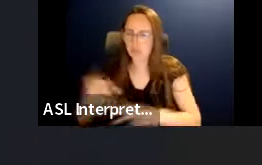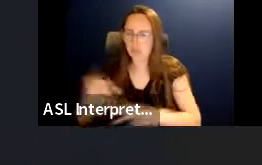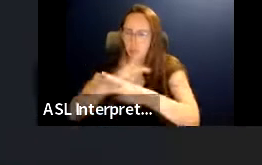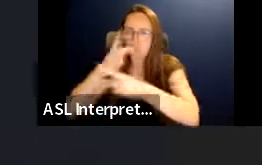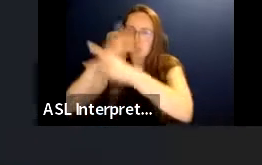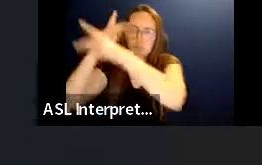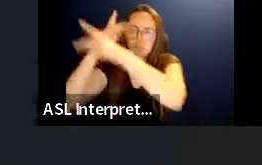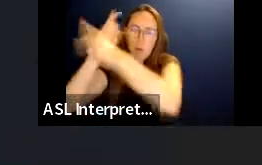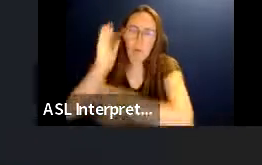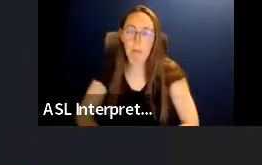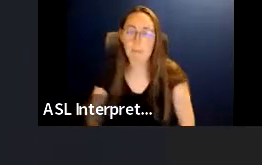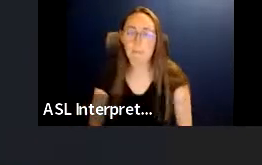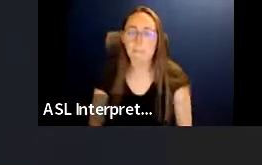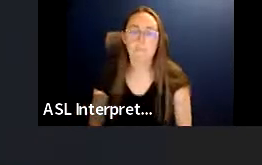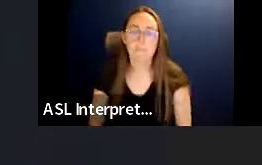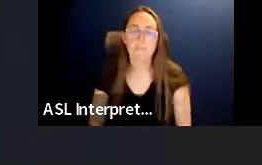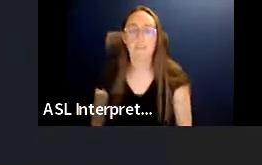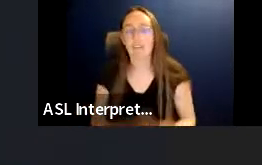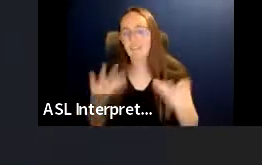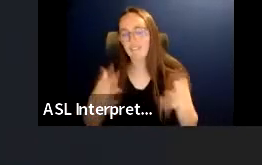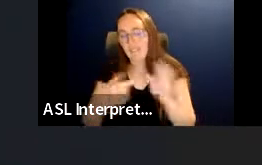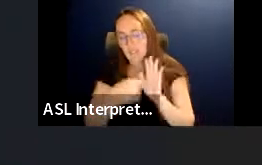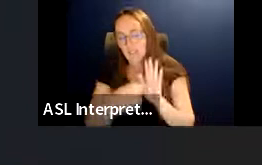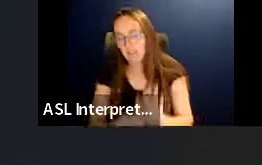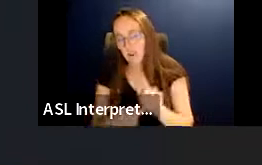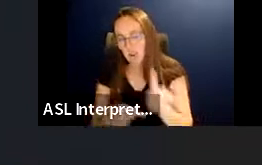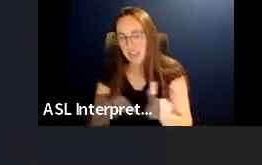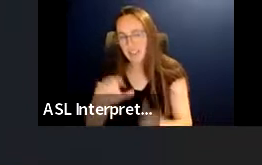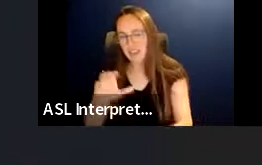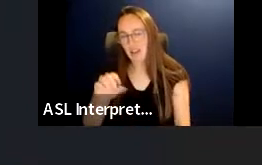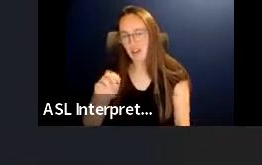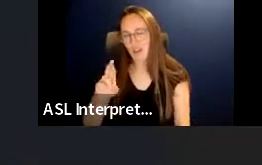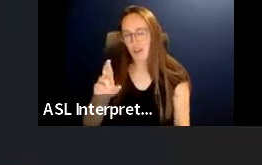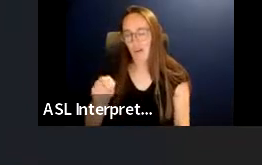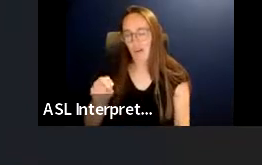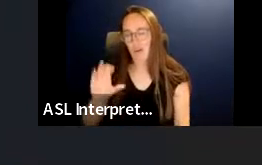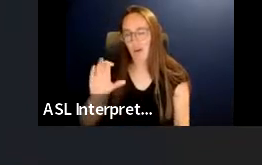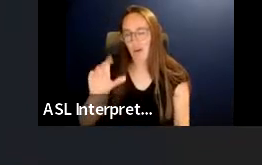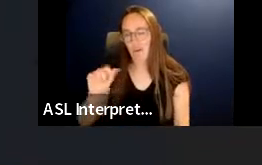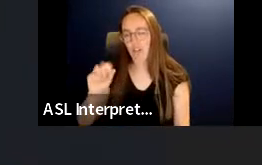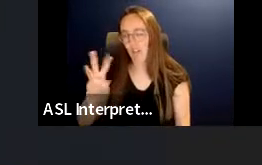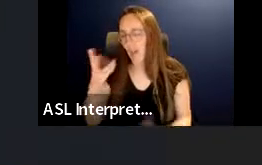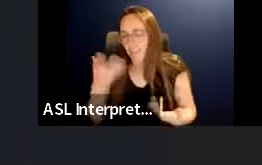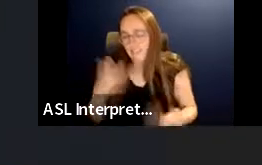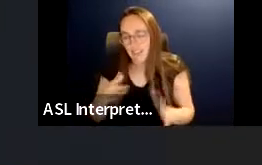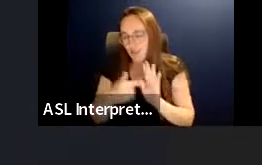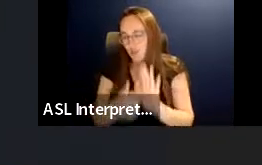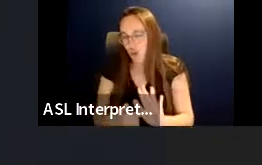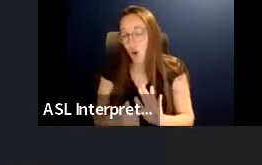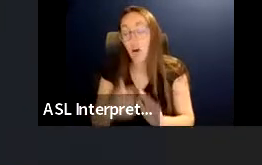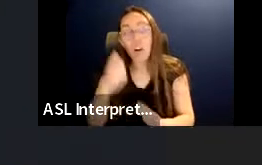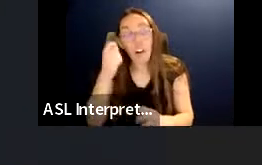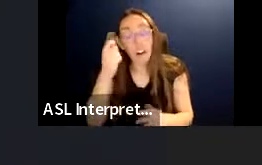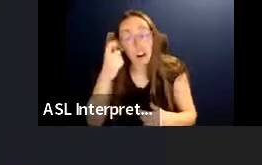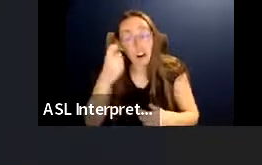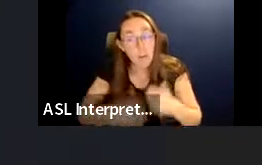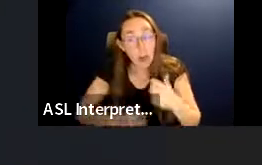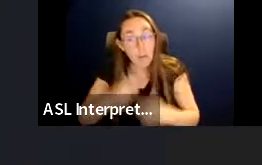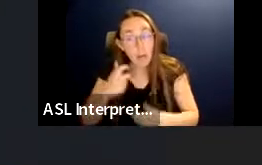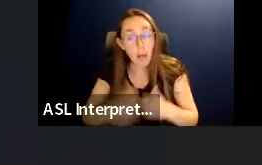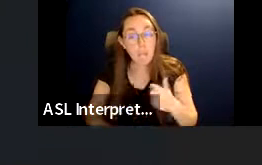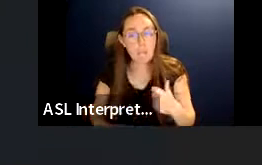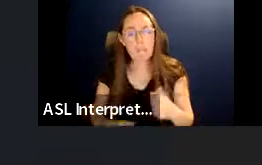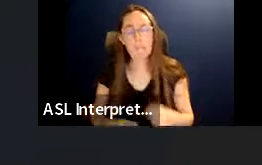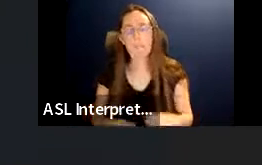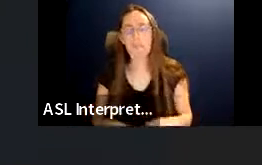already demonstrated to you the Cora claw when we're working with corrugated plastic. The problem with the Cora claw is that you